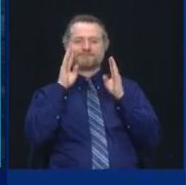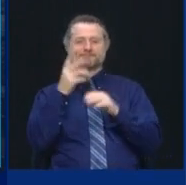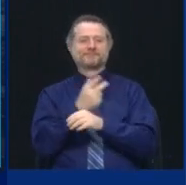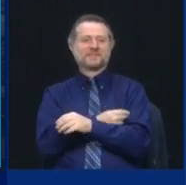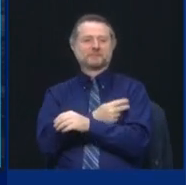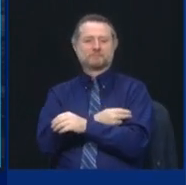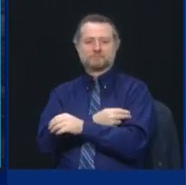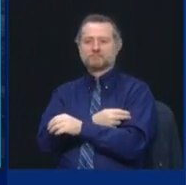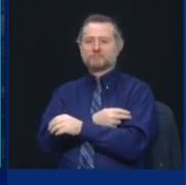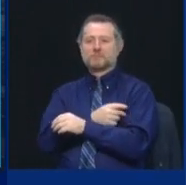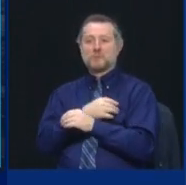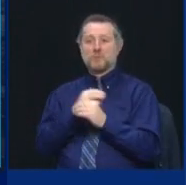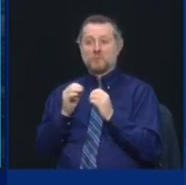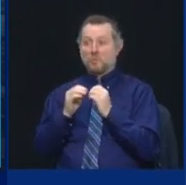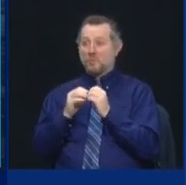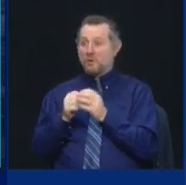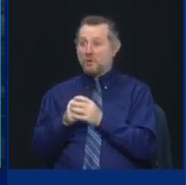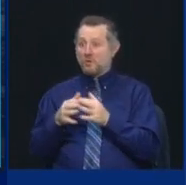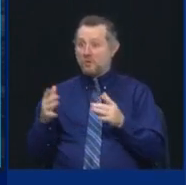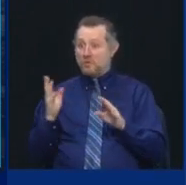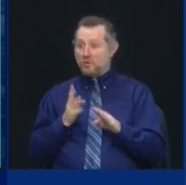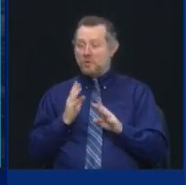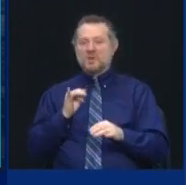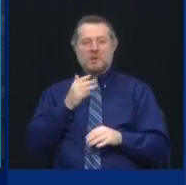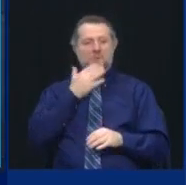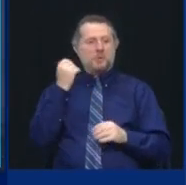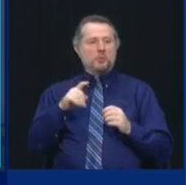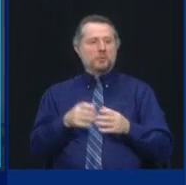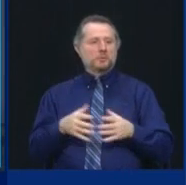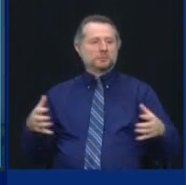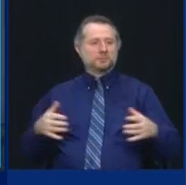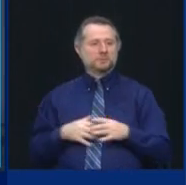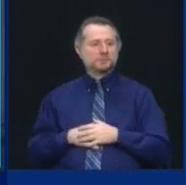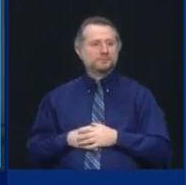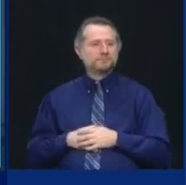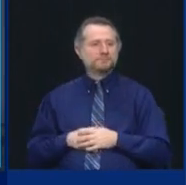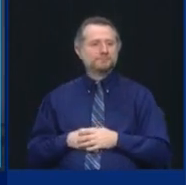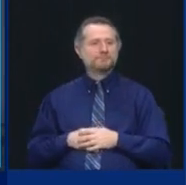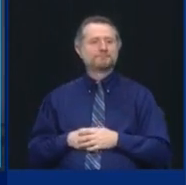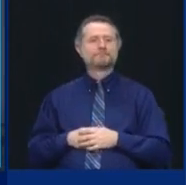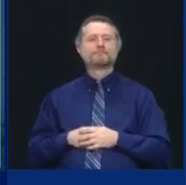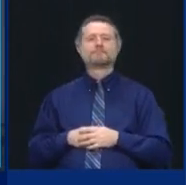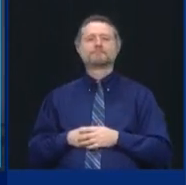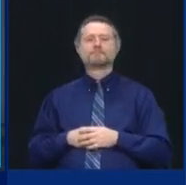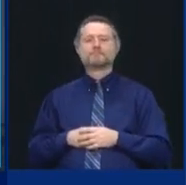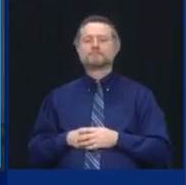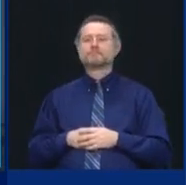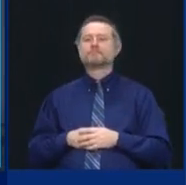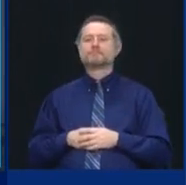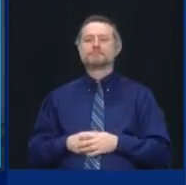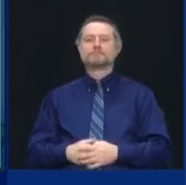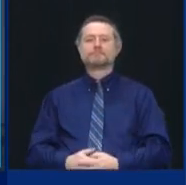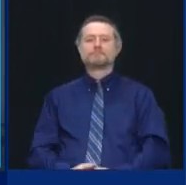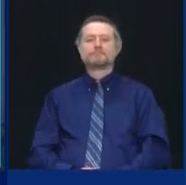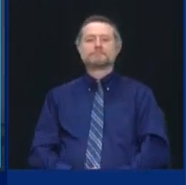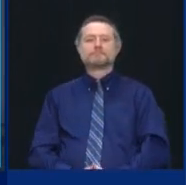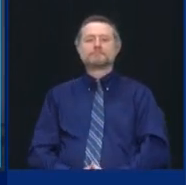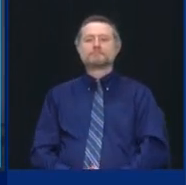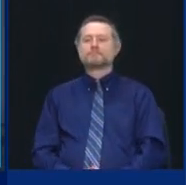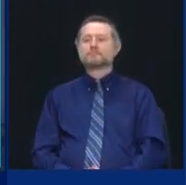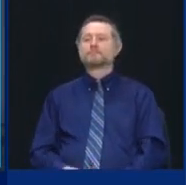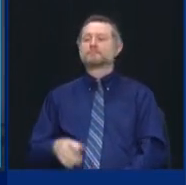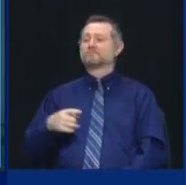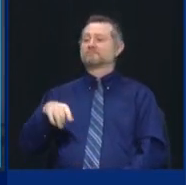the more people take vaccines, the better, period. That's what it's all about. But New Yorkers have made